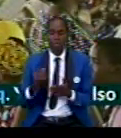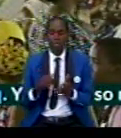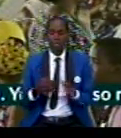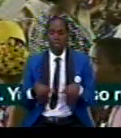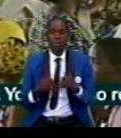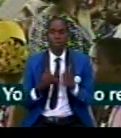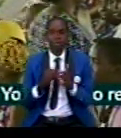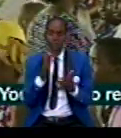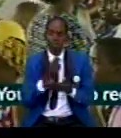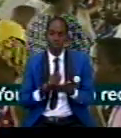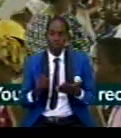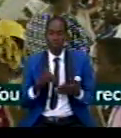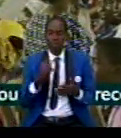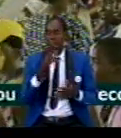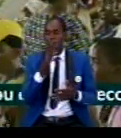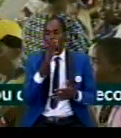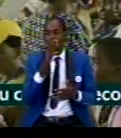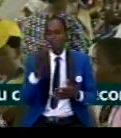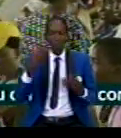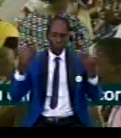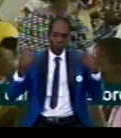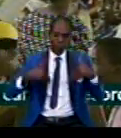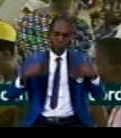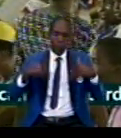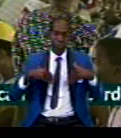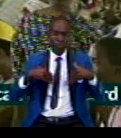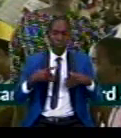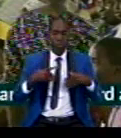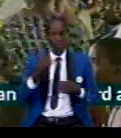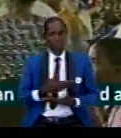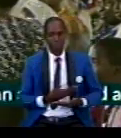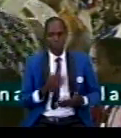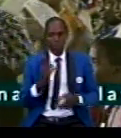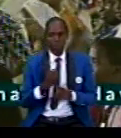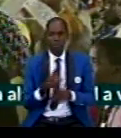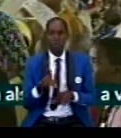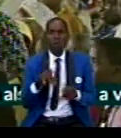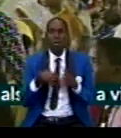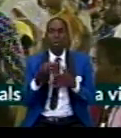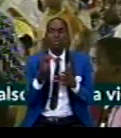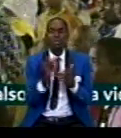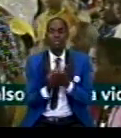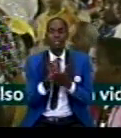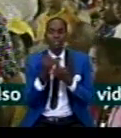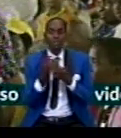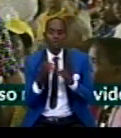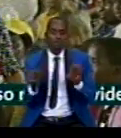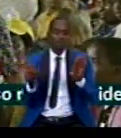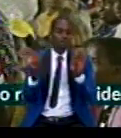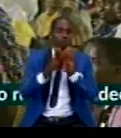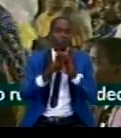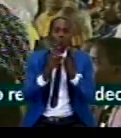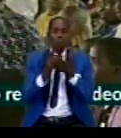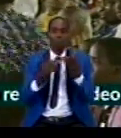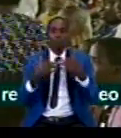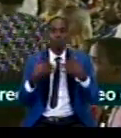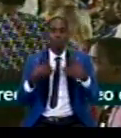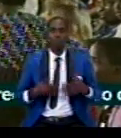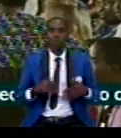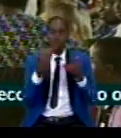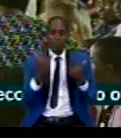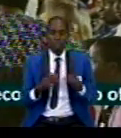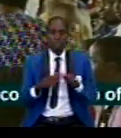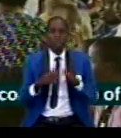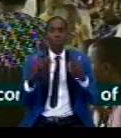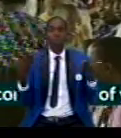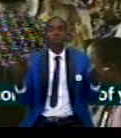that the private part that was initially closed is now opened, and the girl is now urinating normally.